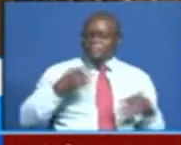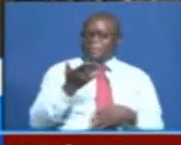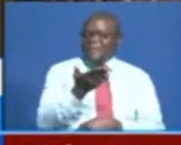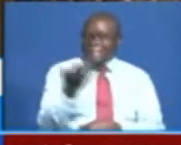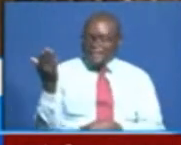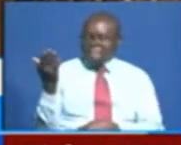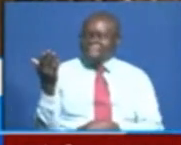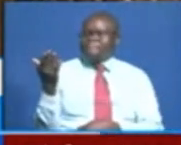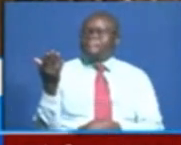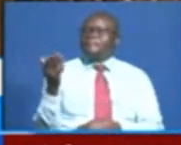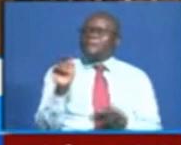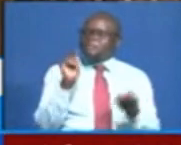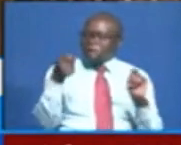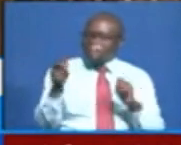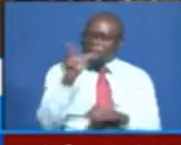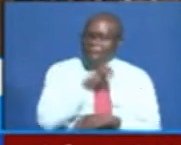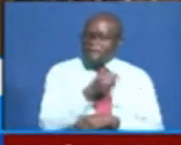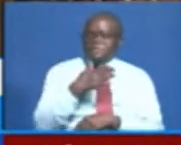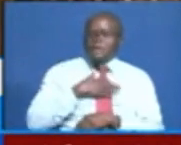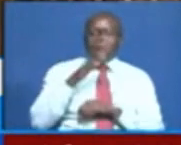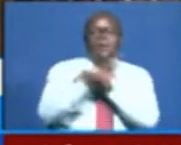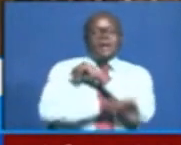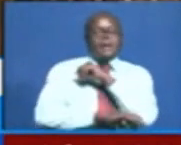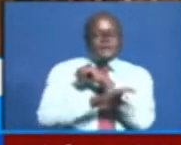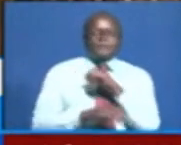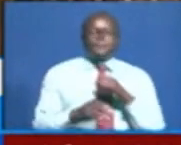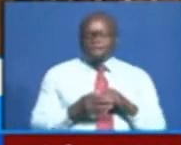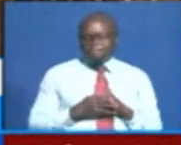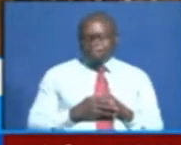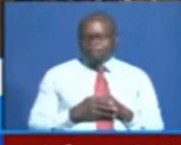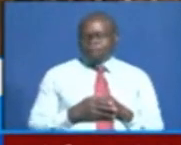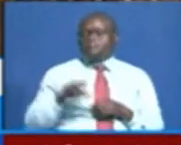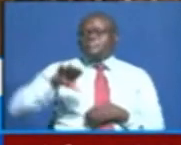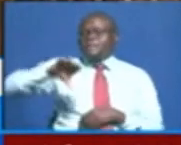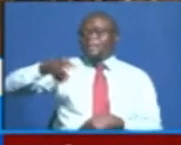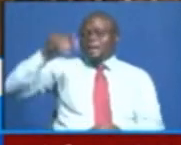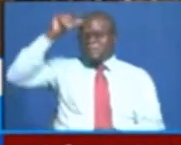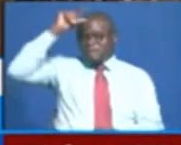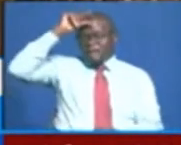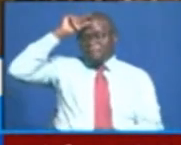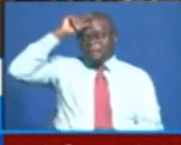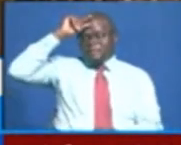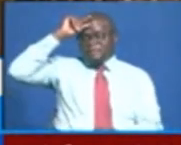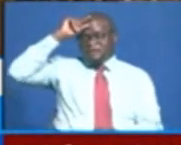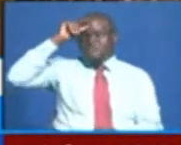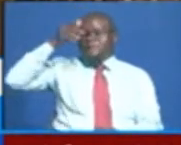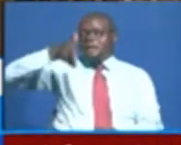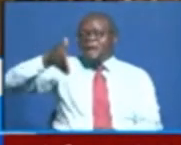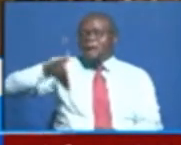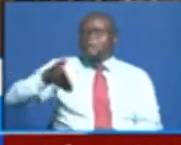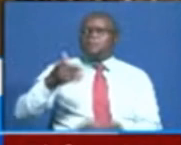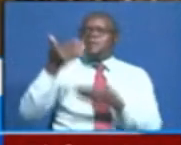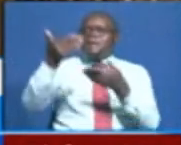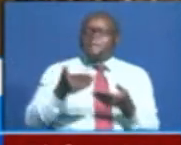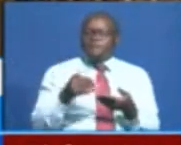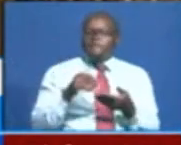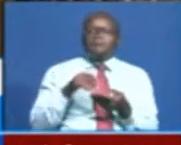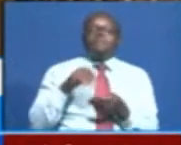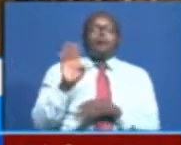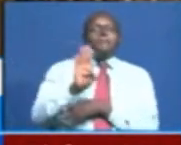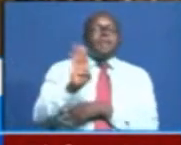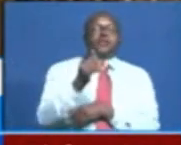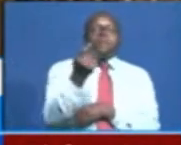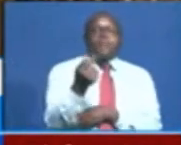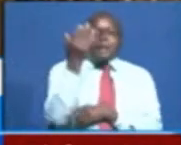significantly transformed our country. The county governments are currently receiving billions of shillings,